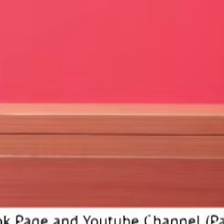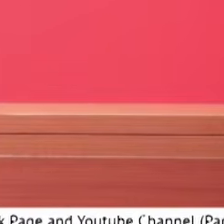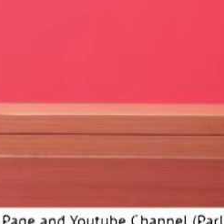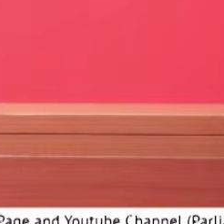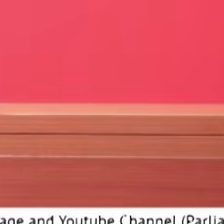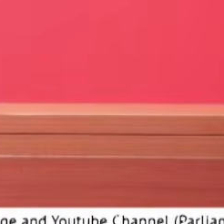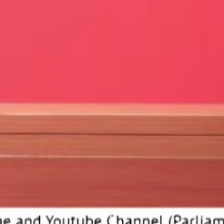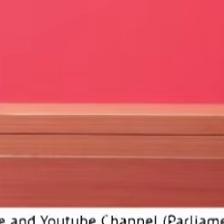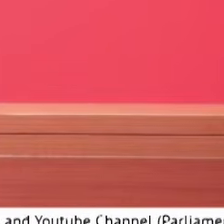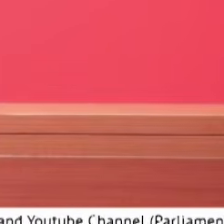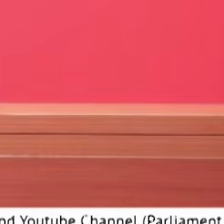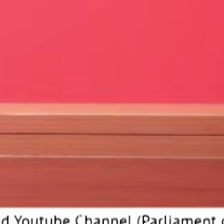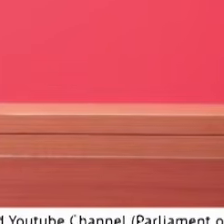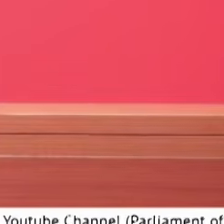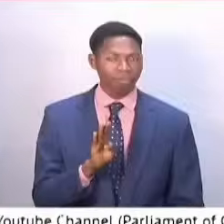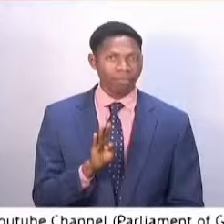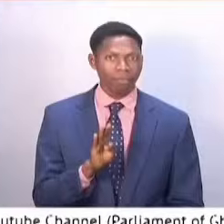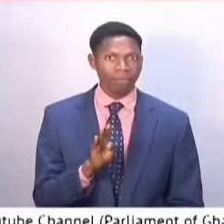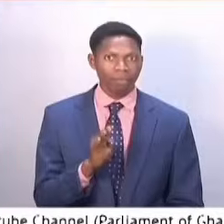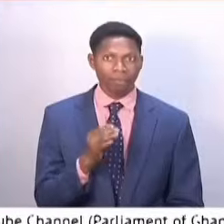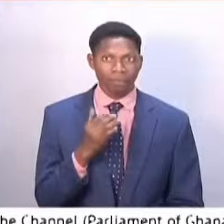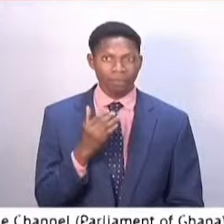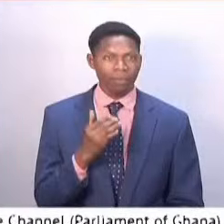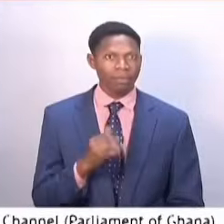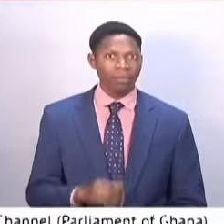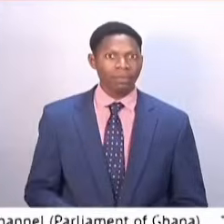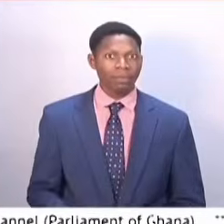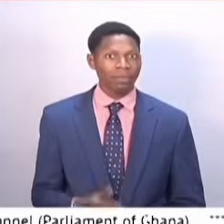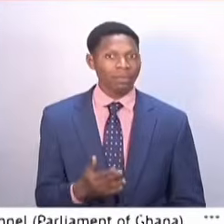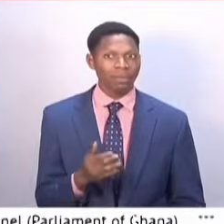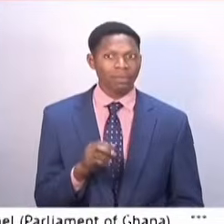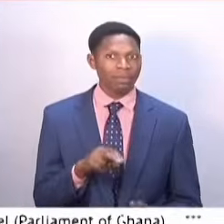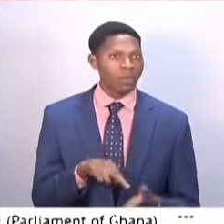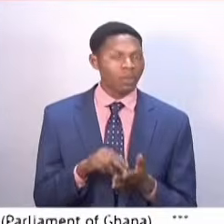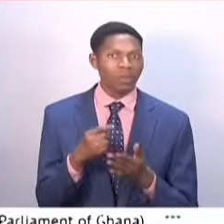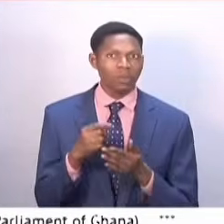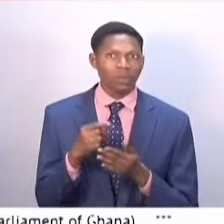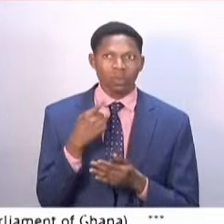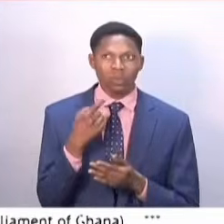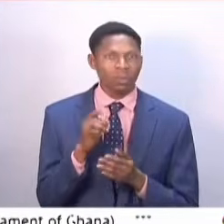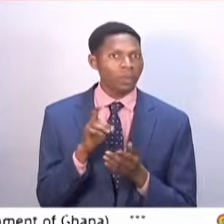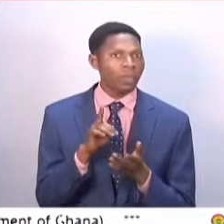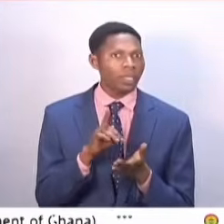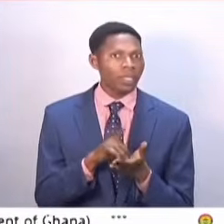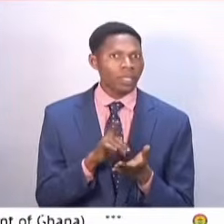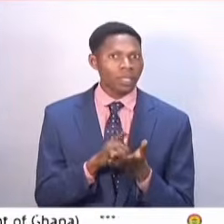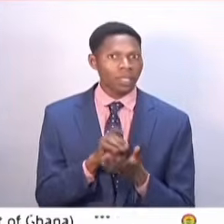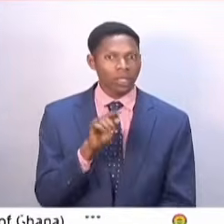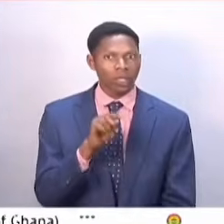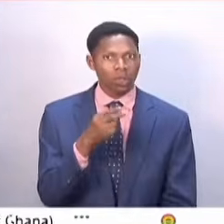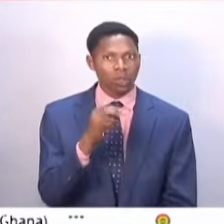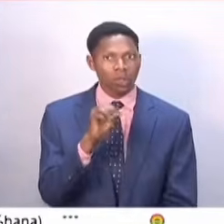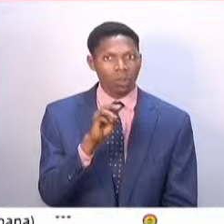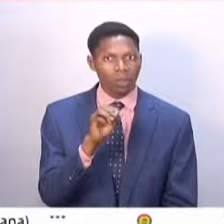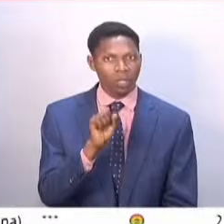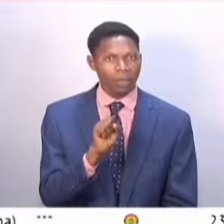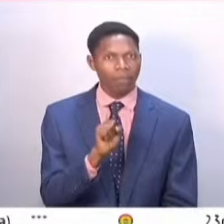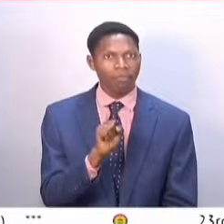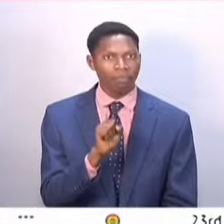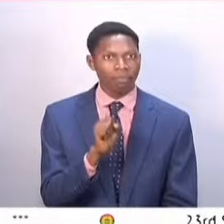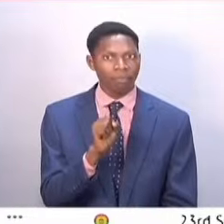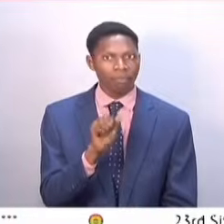It's 7B. Okay. Very well. Rather standing in the name of Dr. Thomas